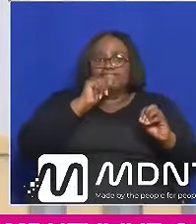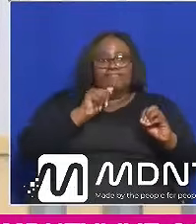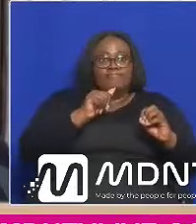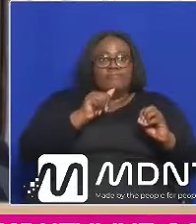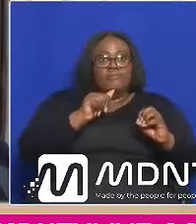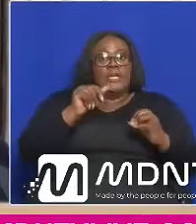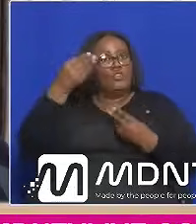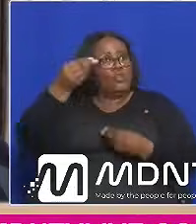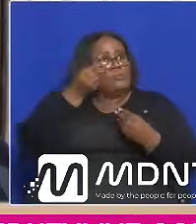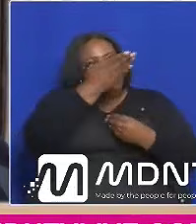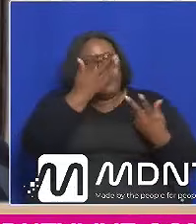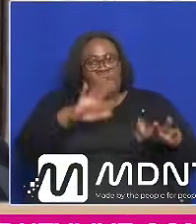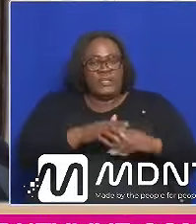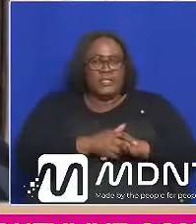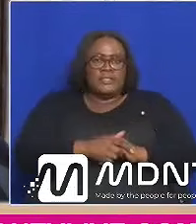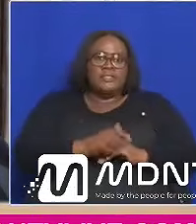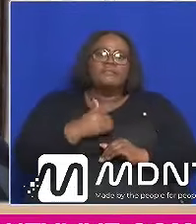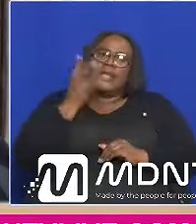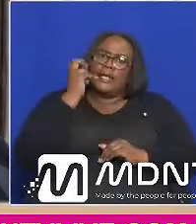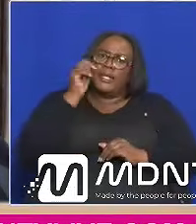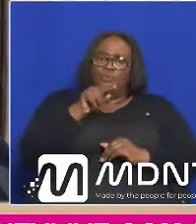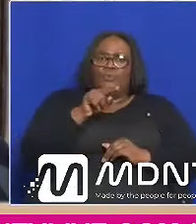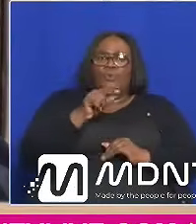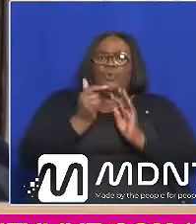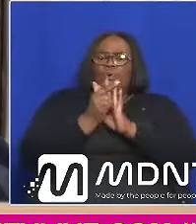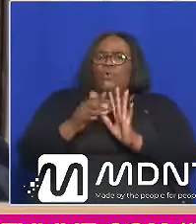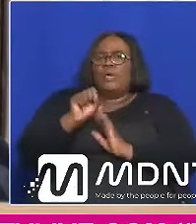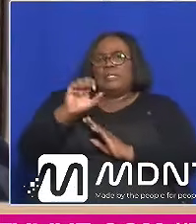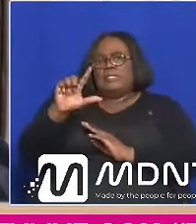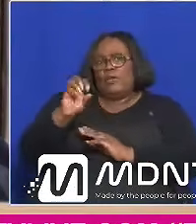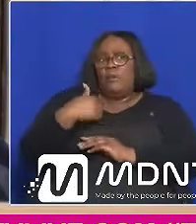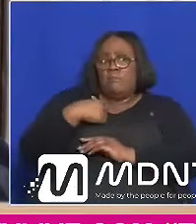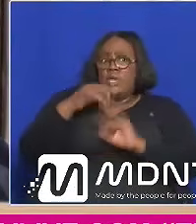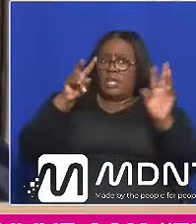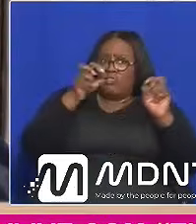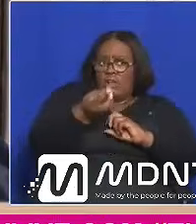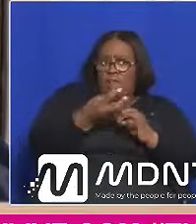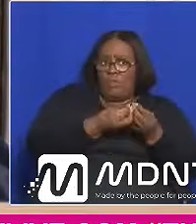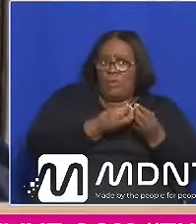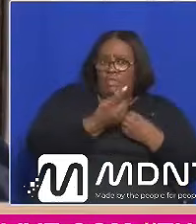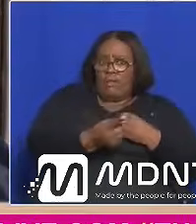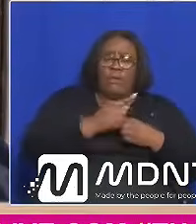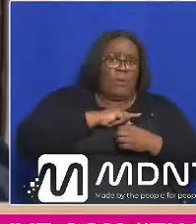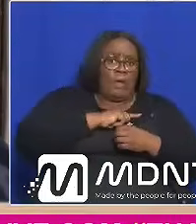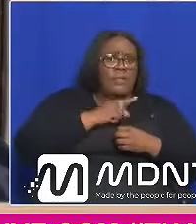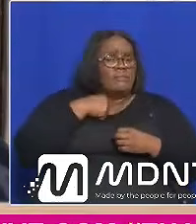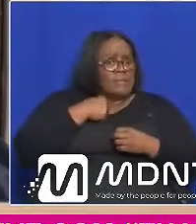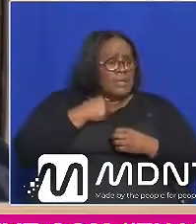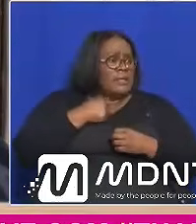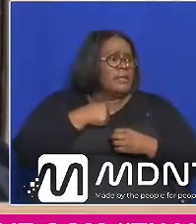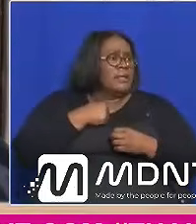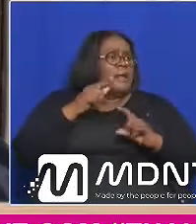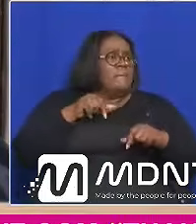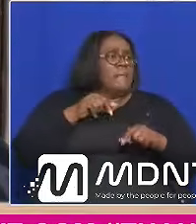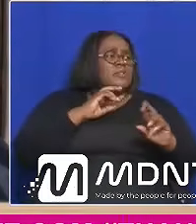I hear you, Advocate Sulu, but I've got an issue with it because I'm the one who's need to account for this thing in